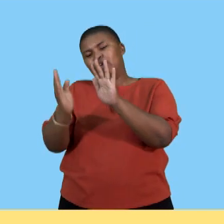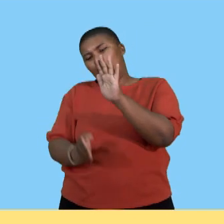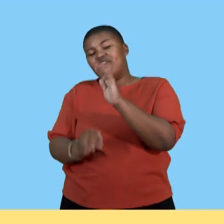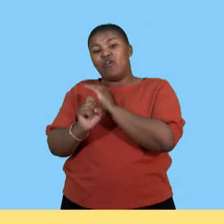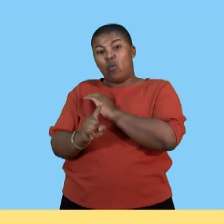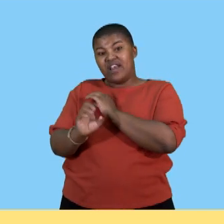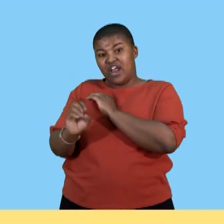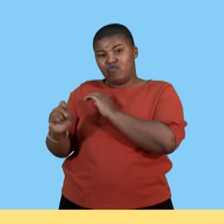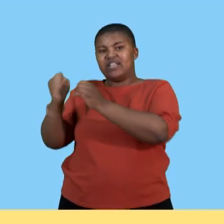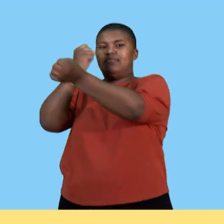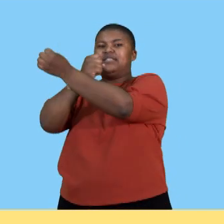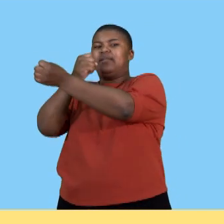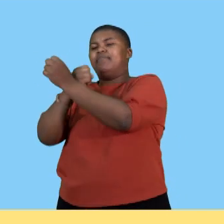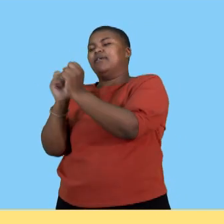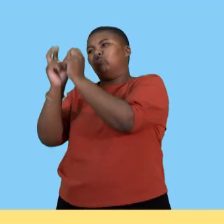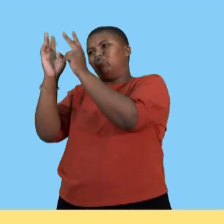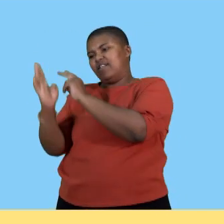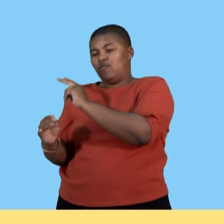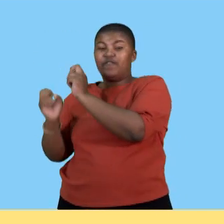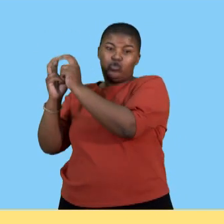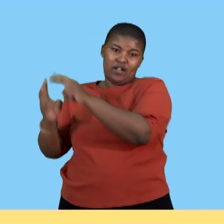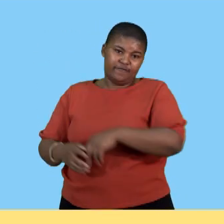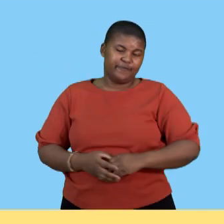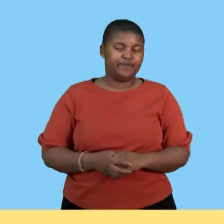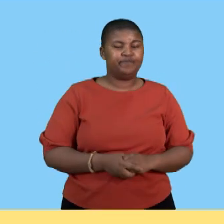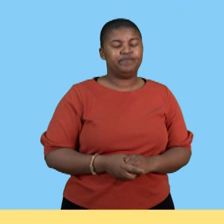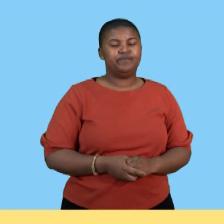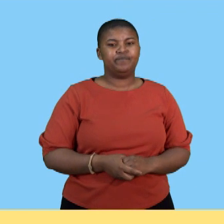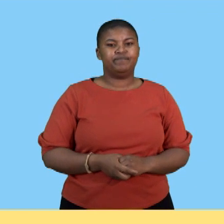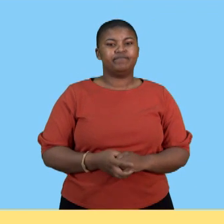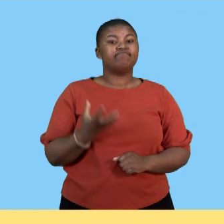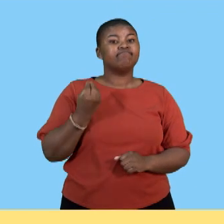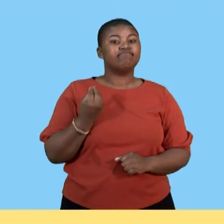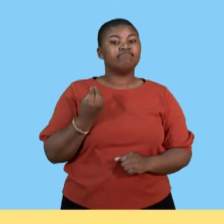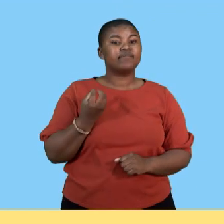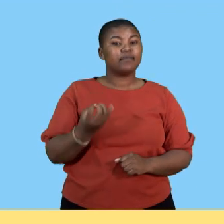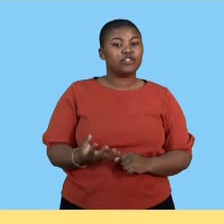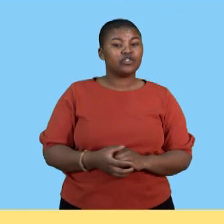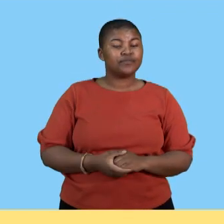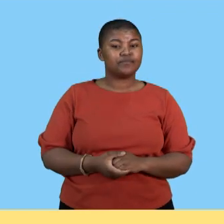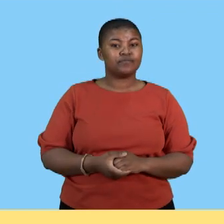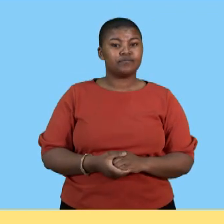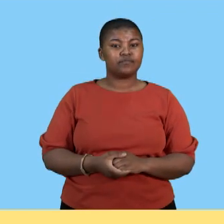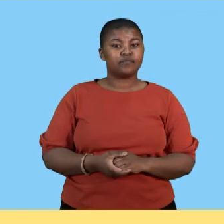100, multiplied by 12 over 12. And then it will give me